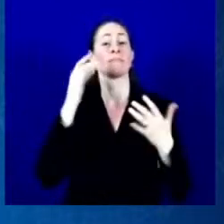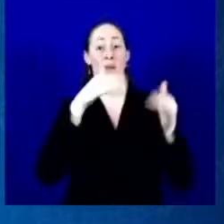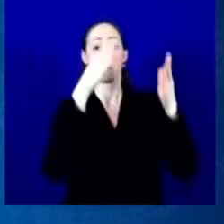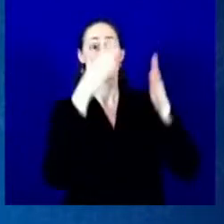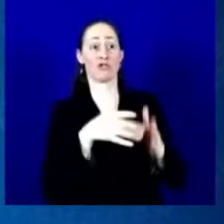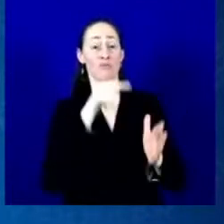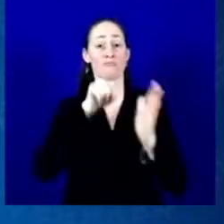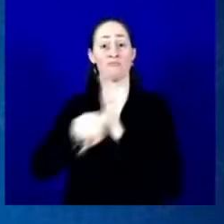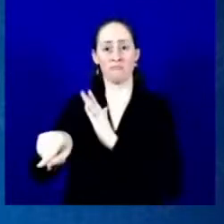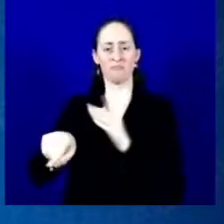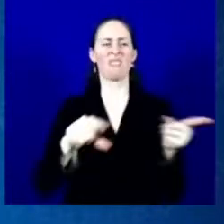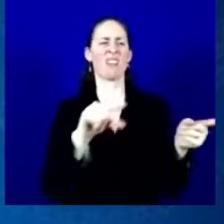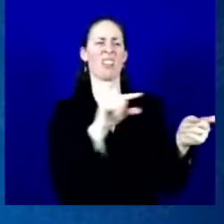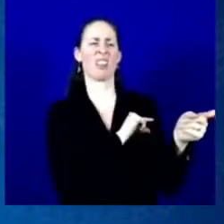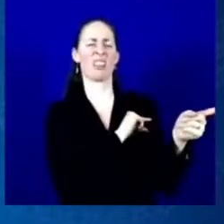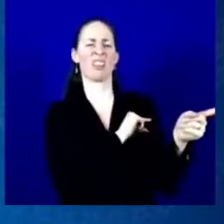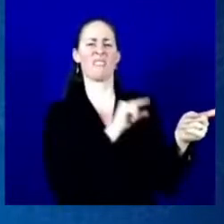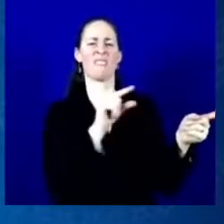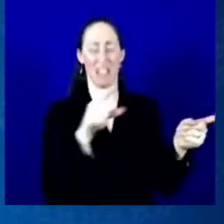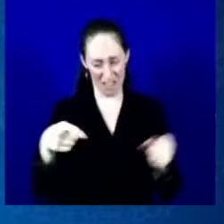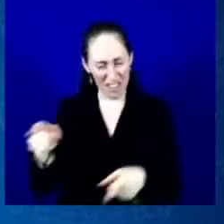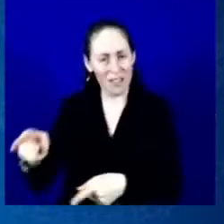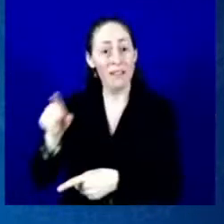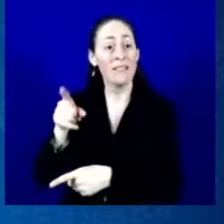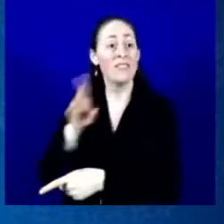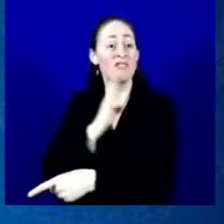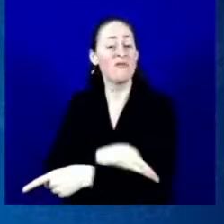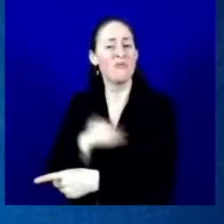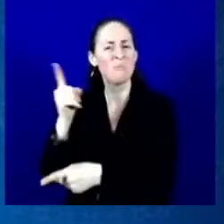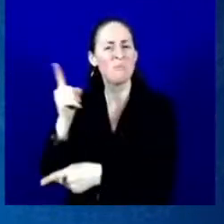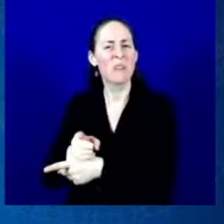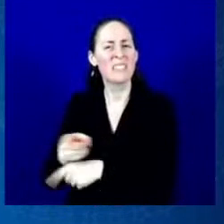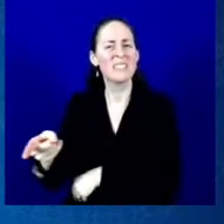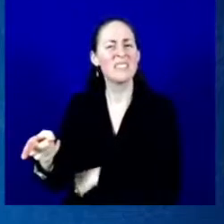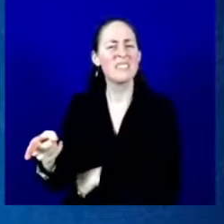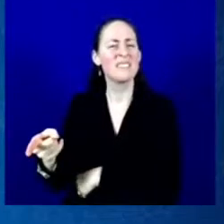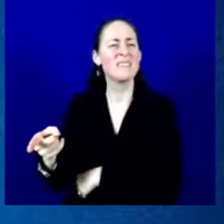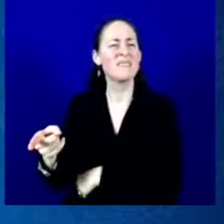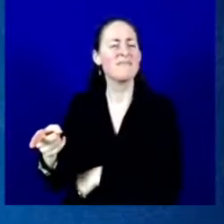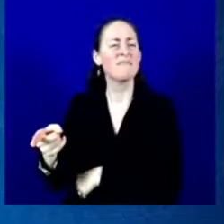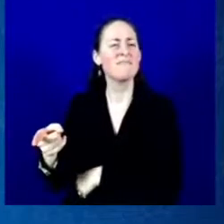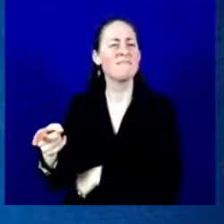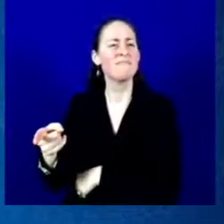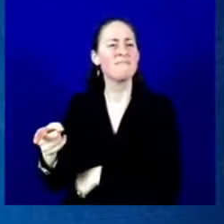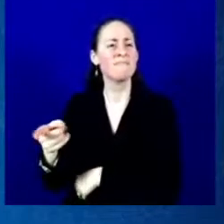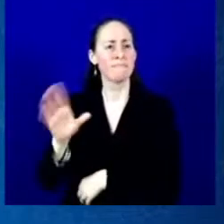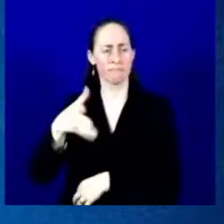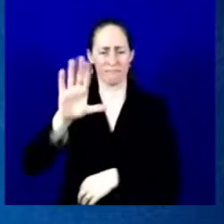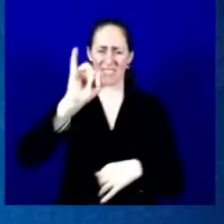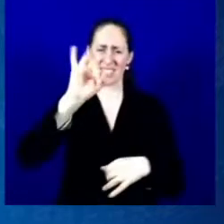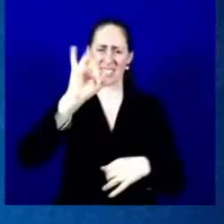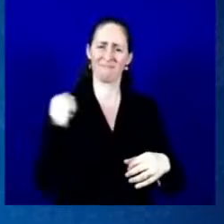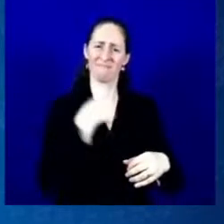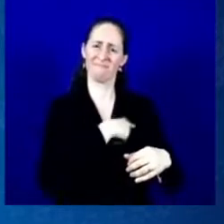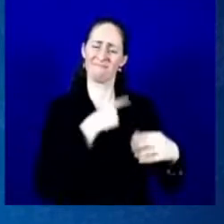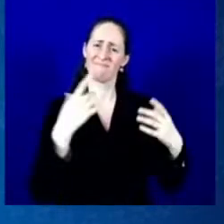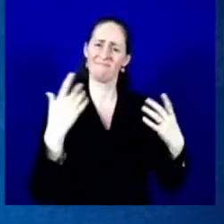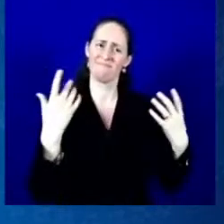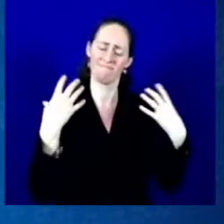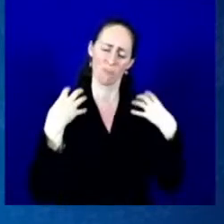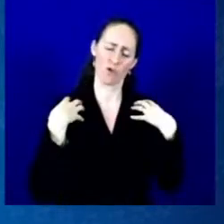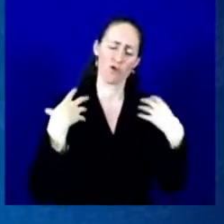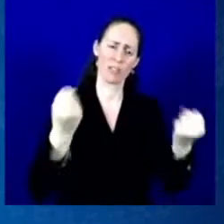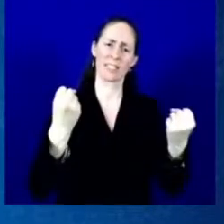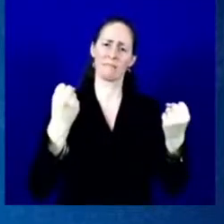if we have the courage to act as a Congress. We've all seen the knee of injustice on the neck of